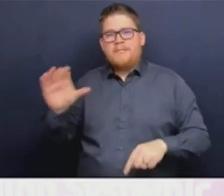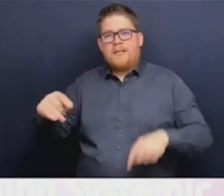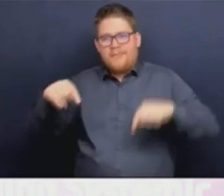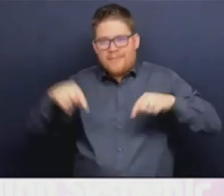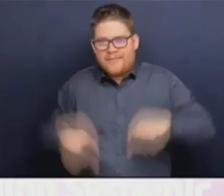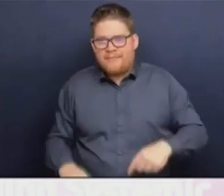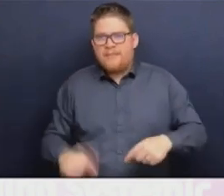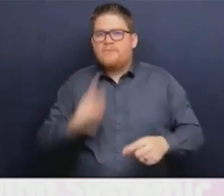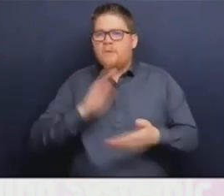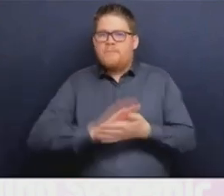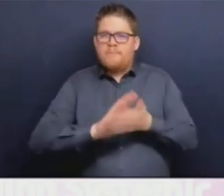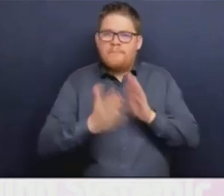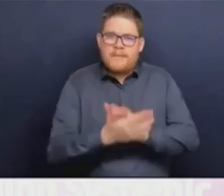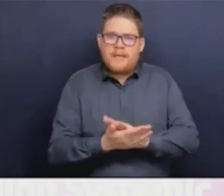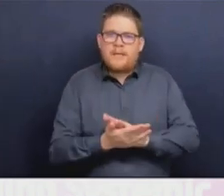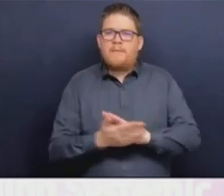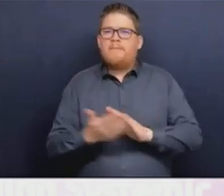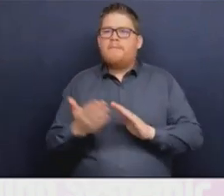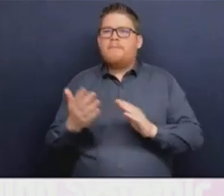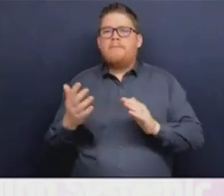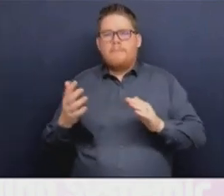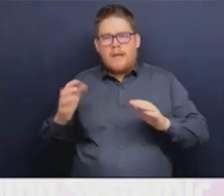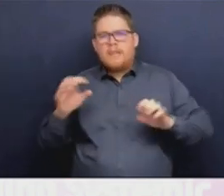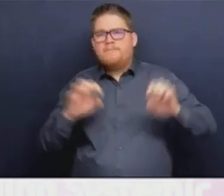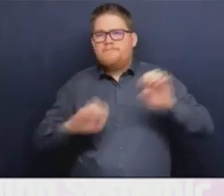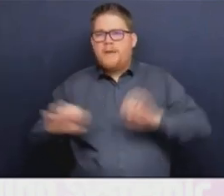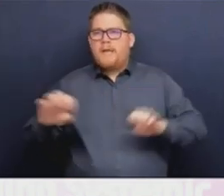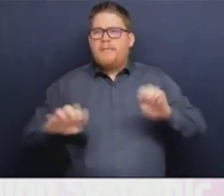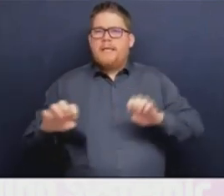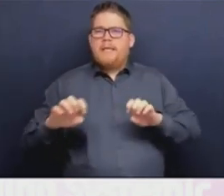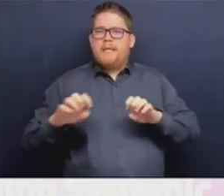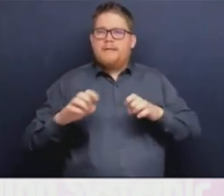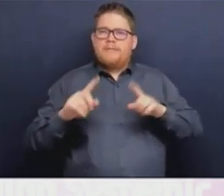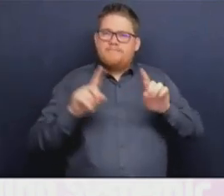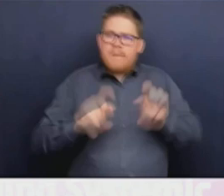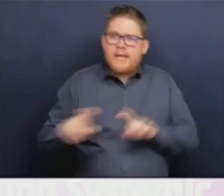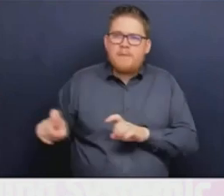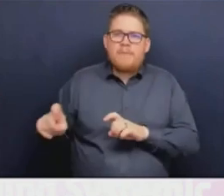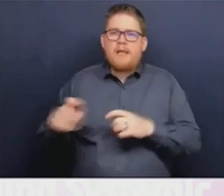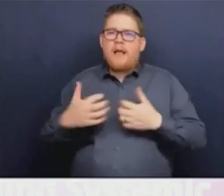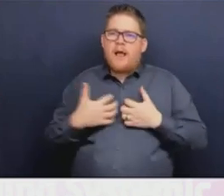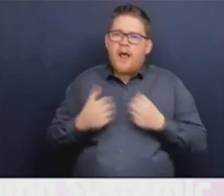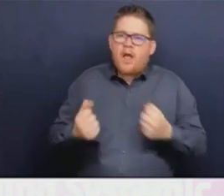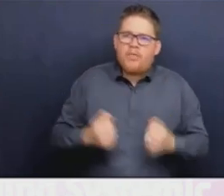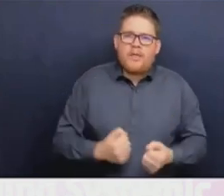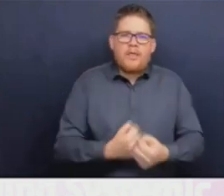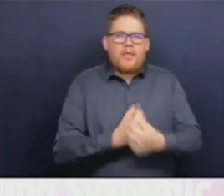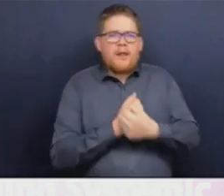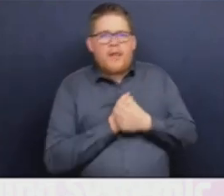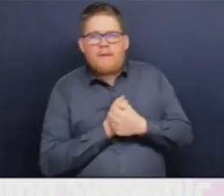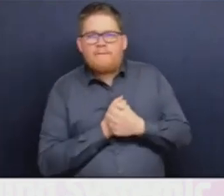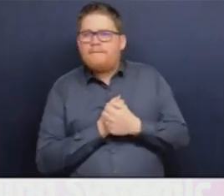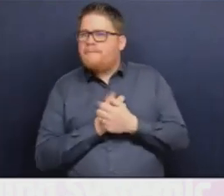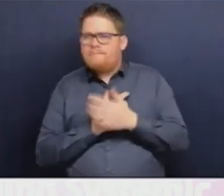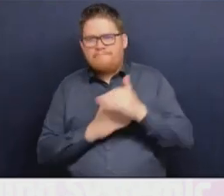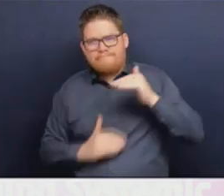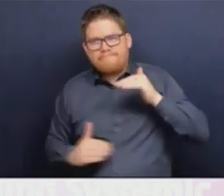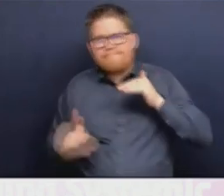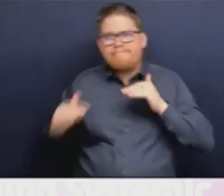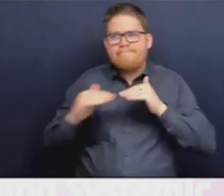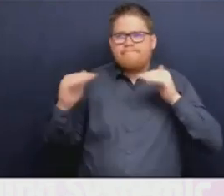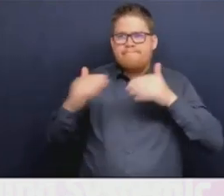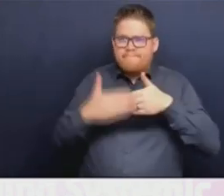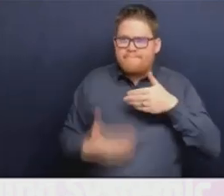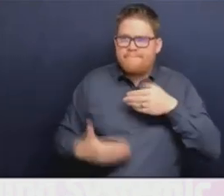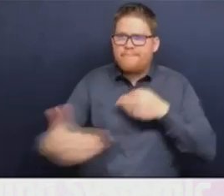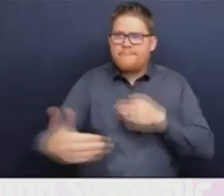and equality. Lisa, do you have a follow-up? So what I'm hearing, I guess, is a little bit of patience in knowing that each of these